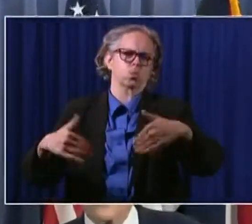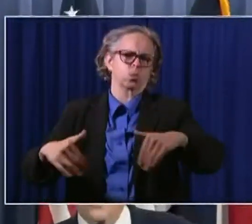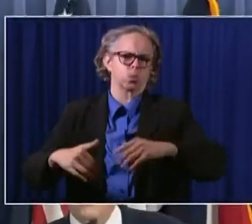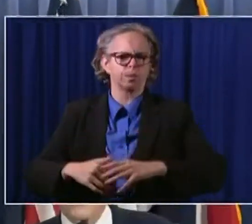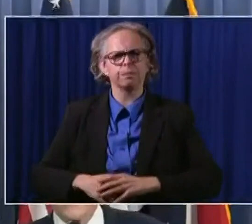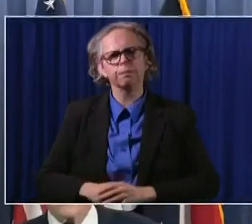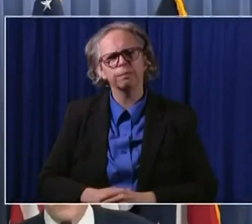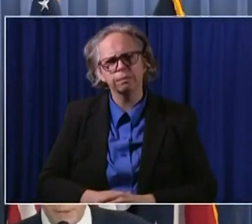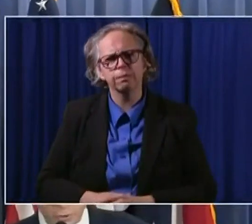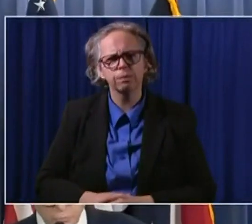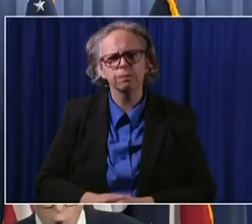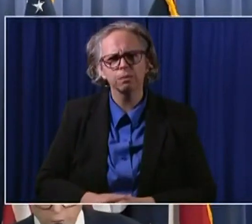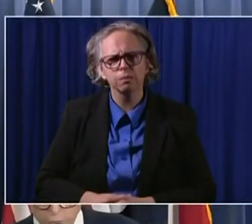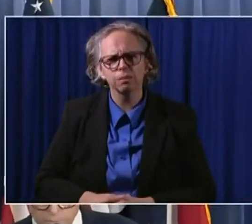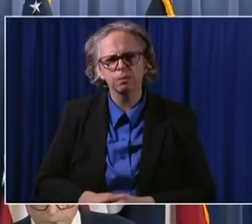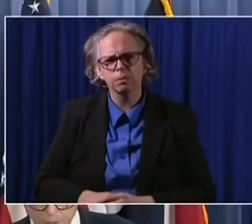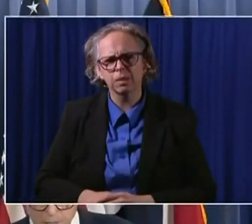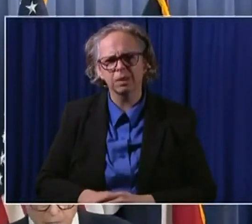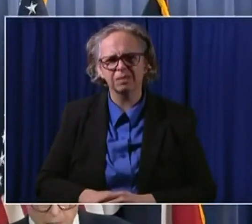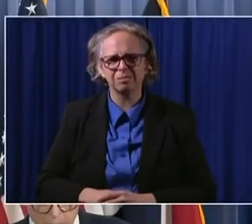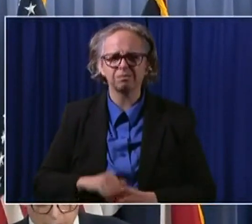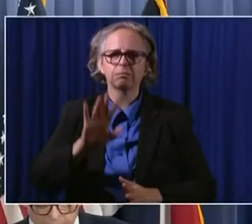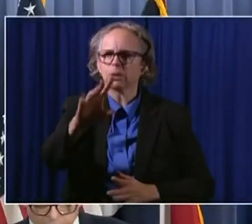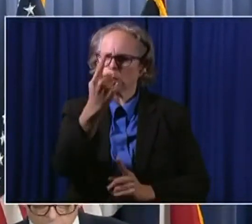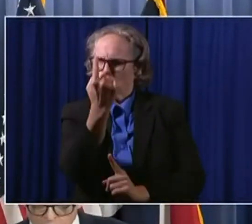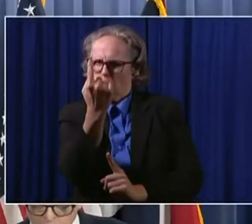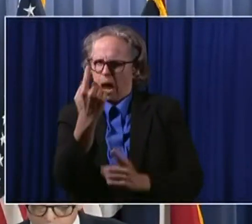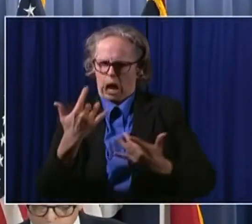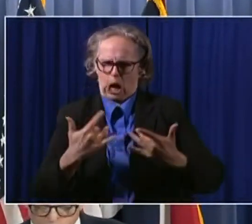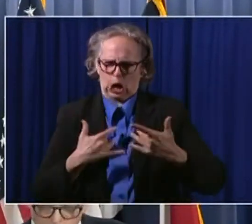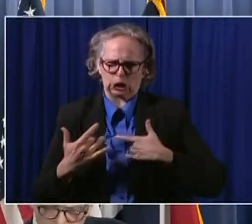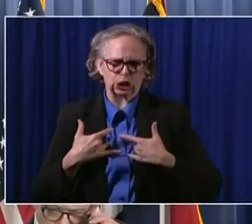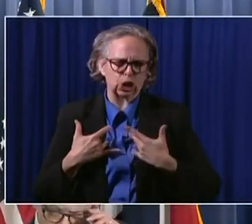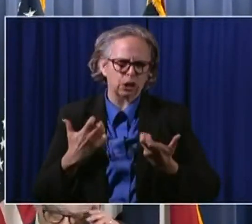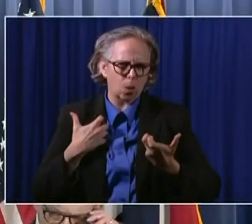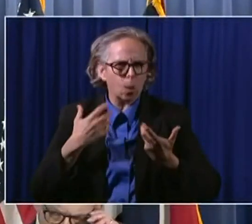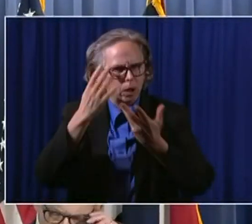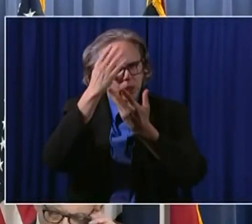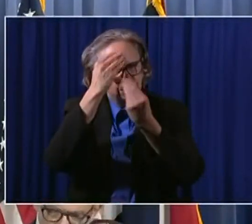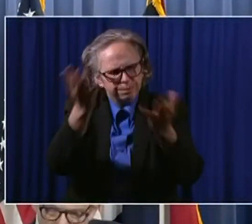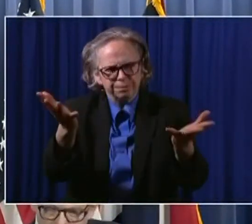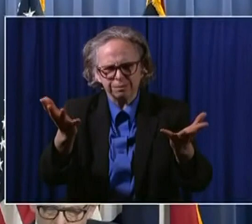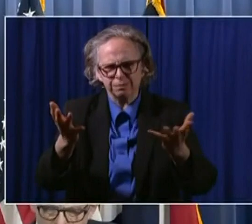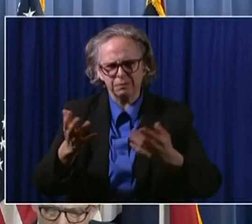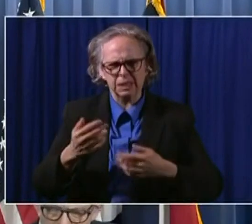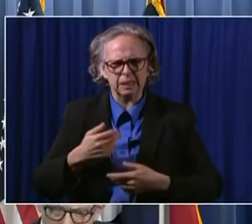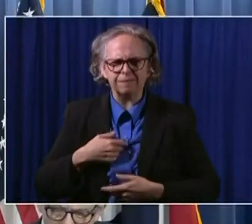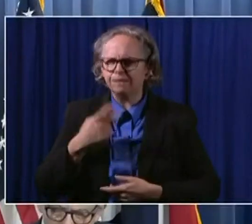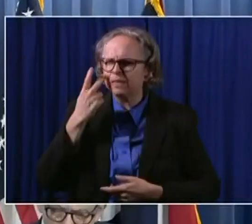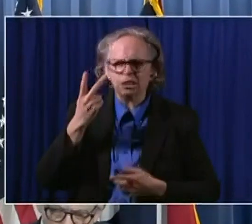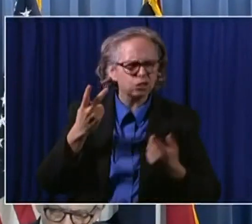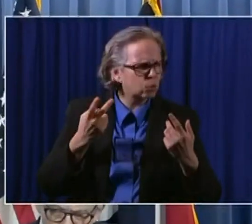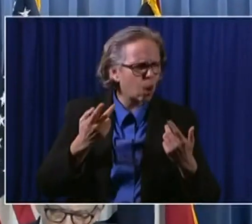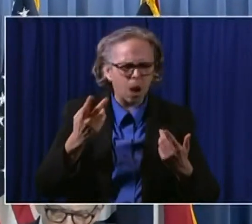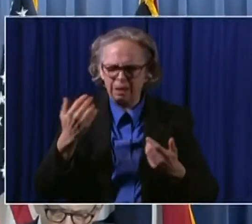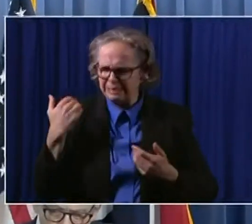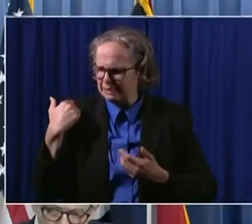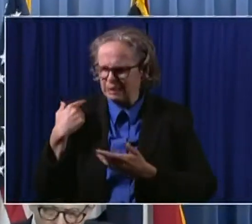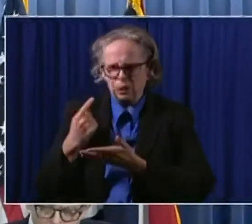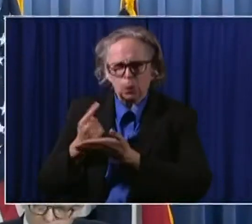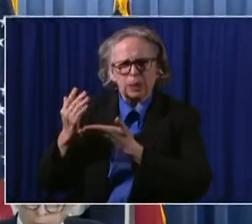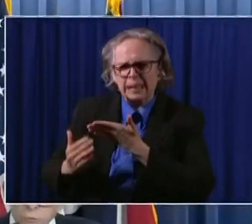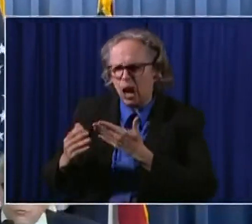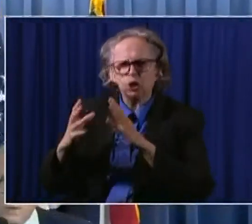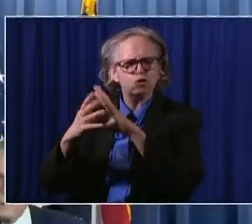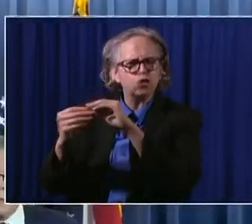One of the concerns that has been expressed, and I saw a story over the weekend,